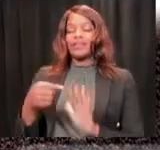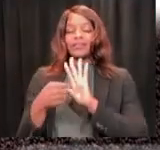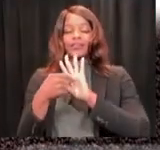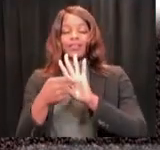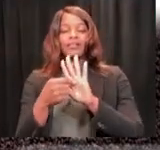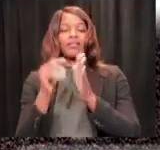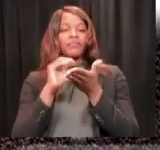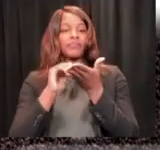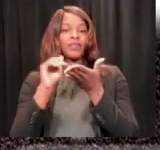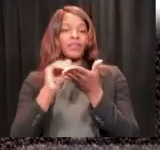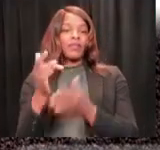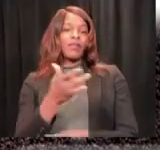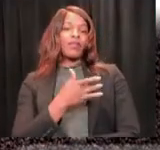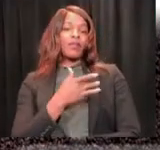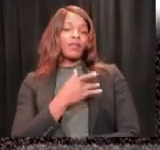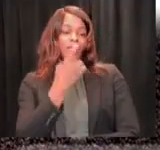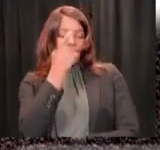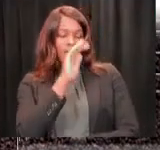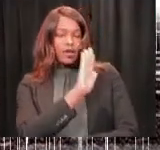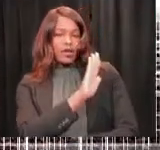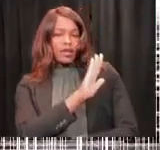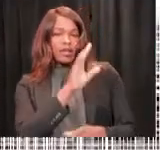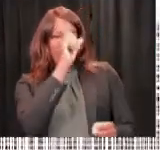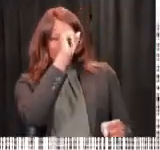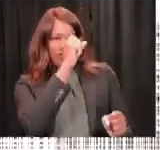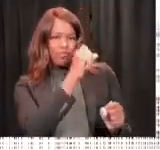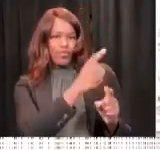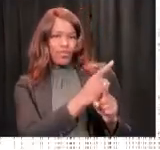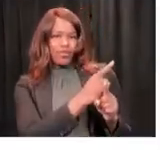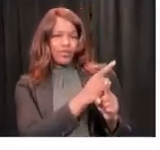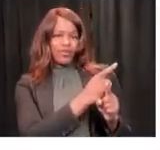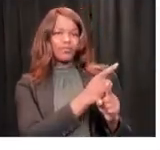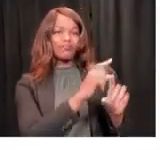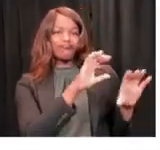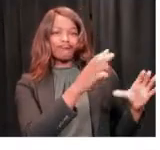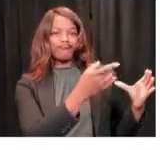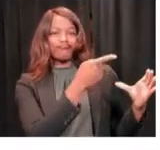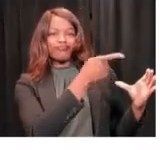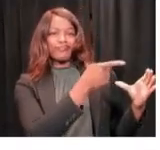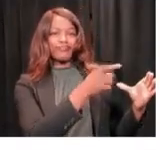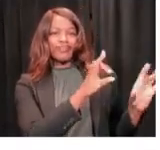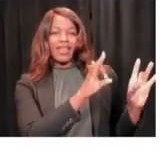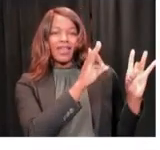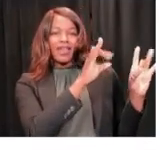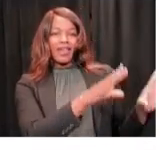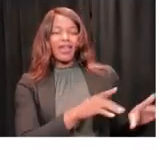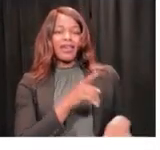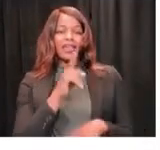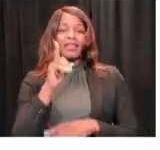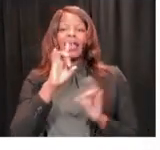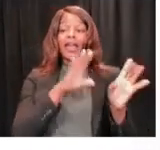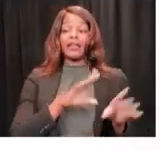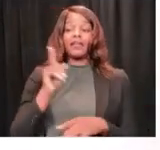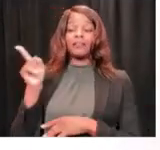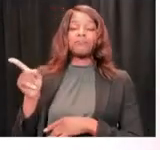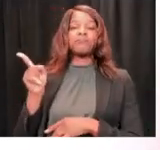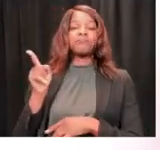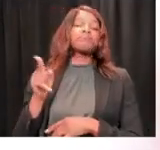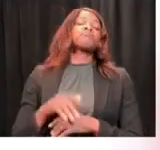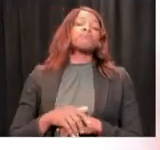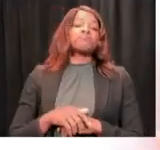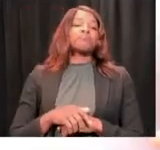toward his brothers who have hated him. They actually sold him into slavery and mistreated